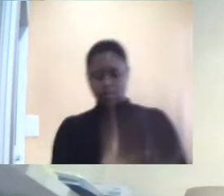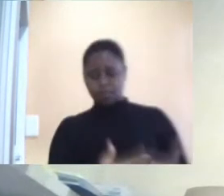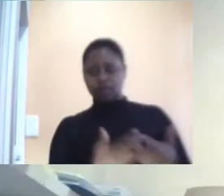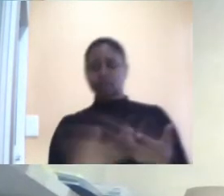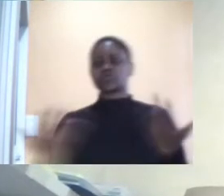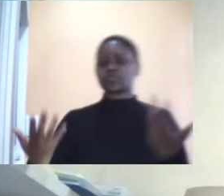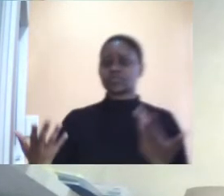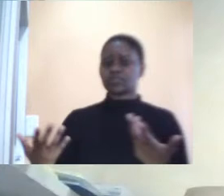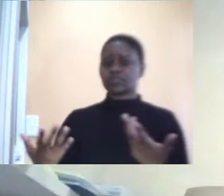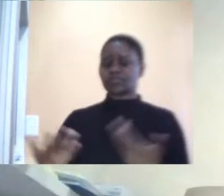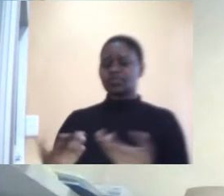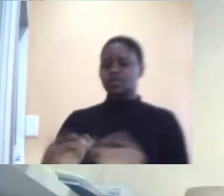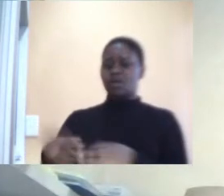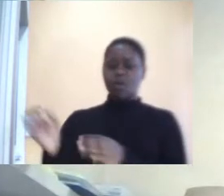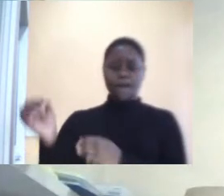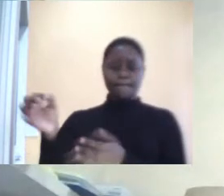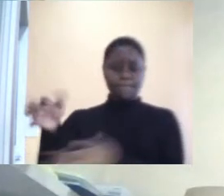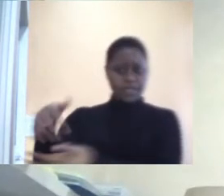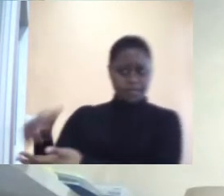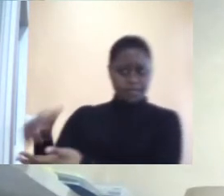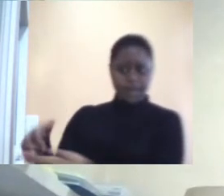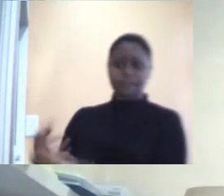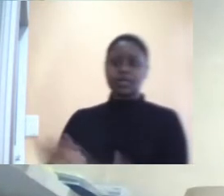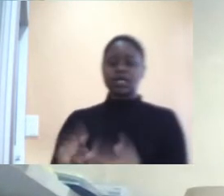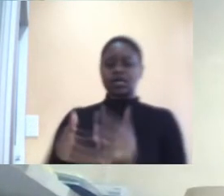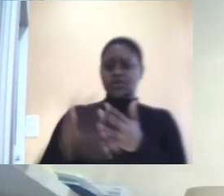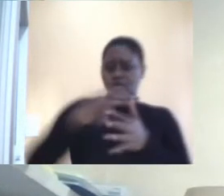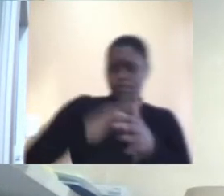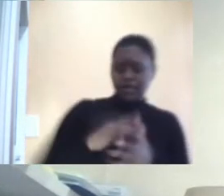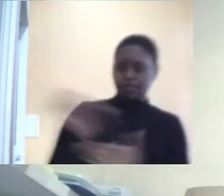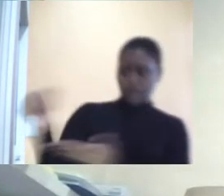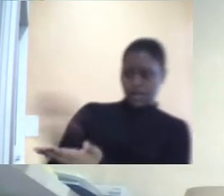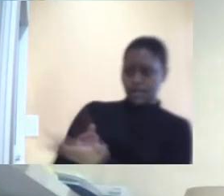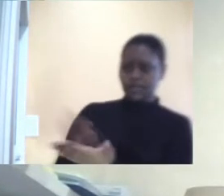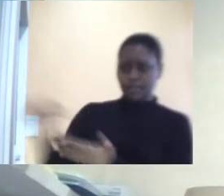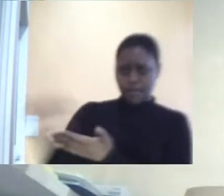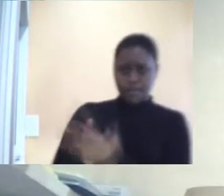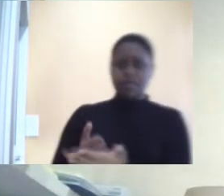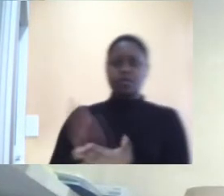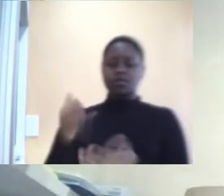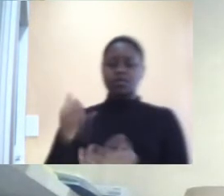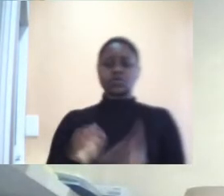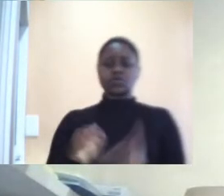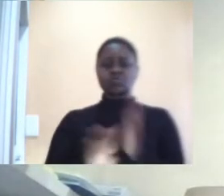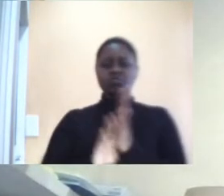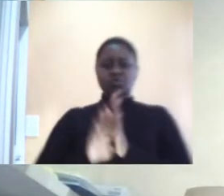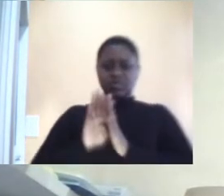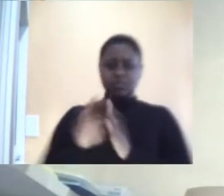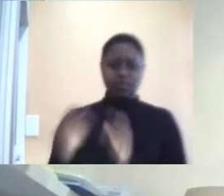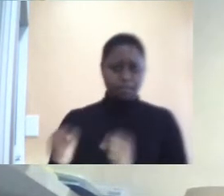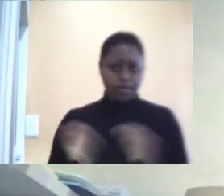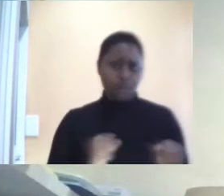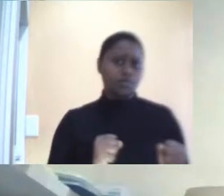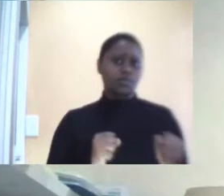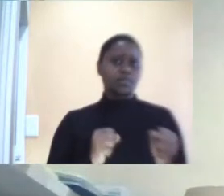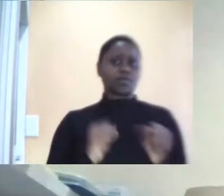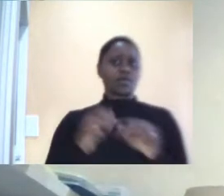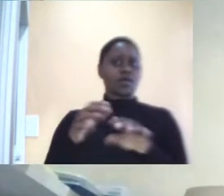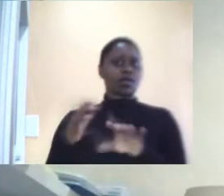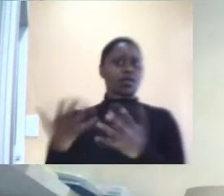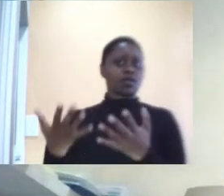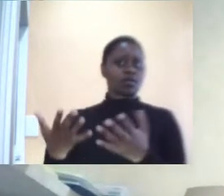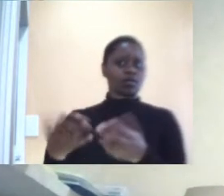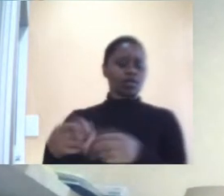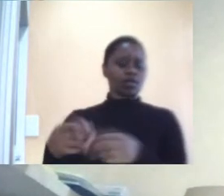Mzimvelo on a local level. Attract private investors who have financial access to develop stronger value chains to mitigate barriers,